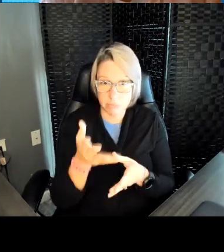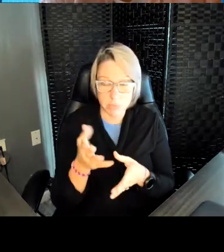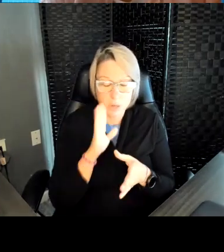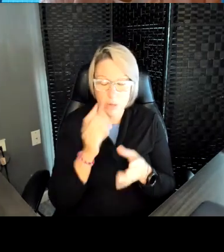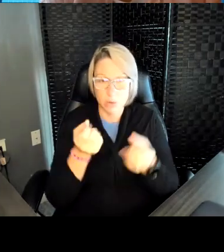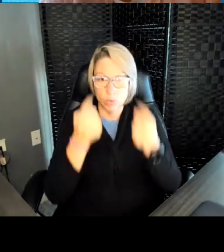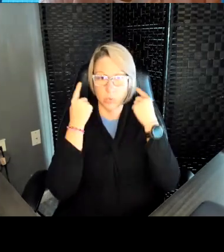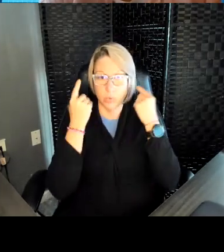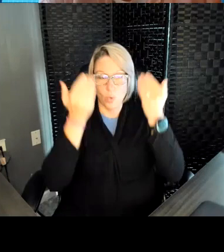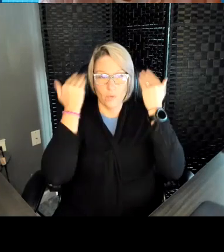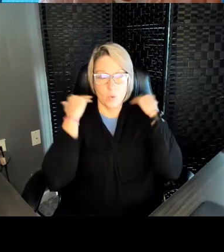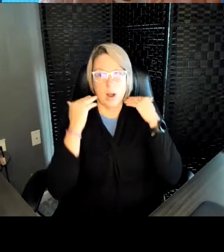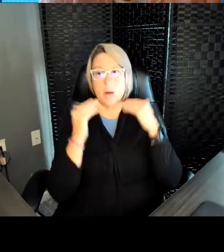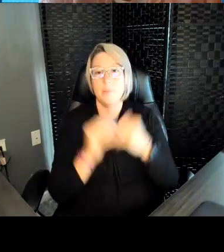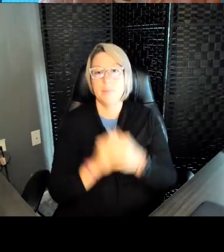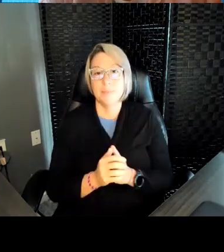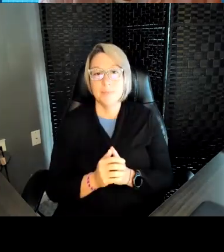yeah.